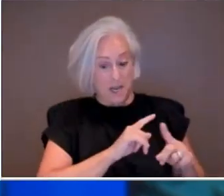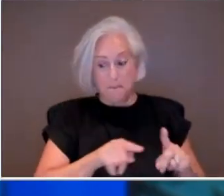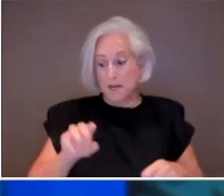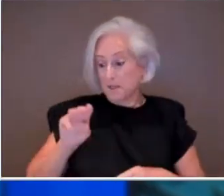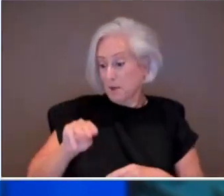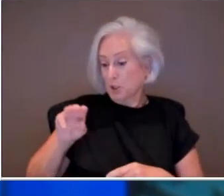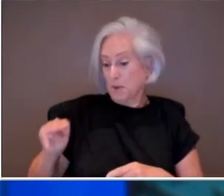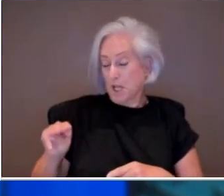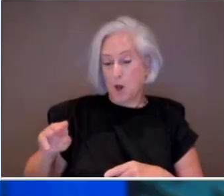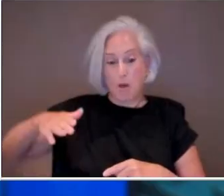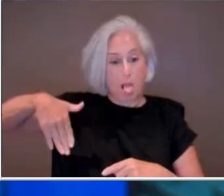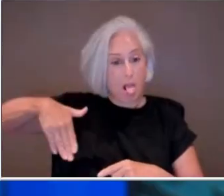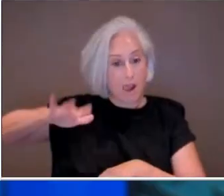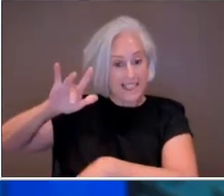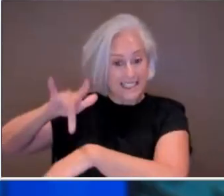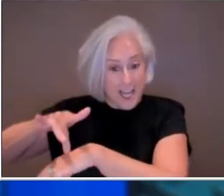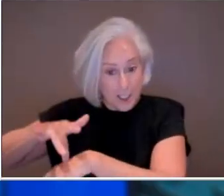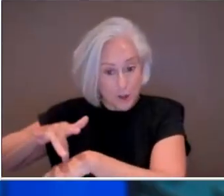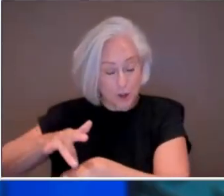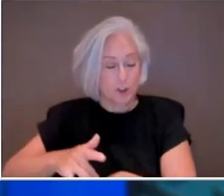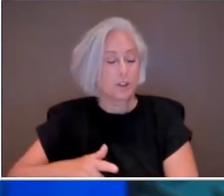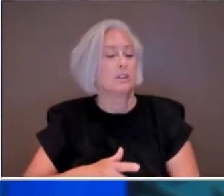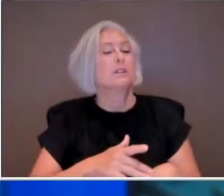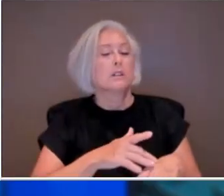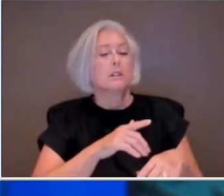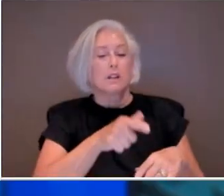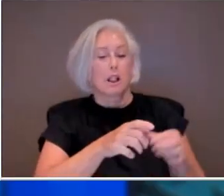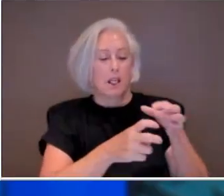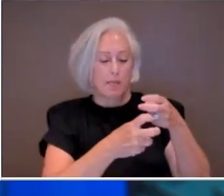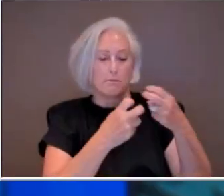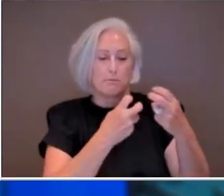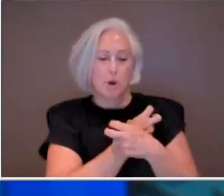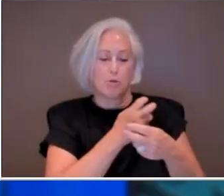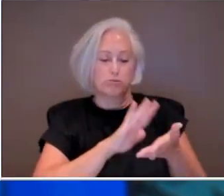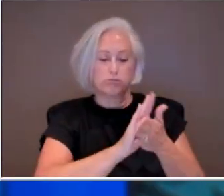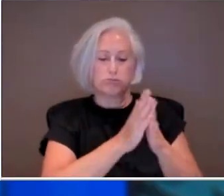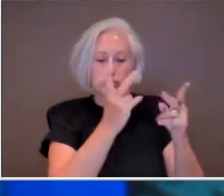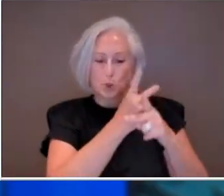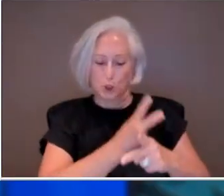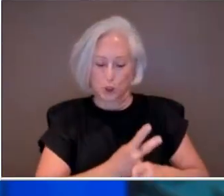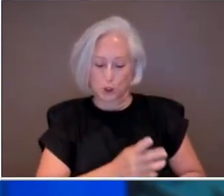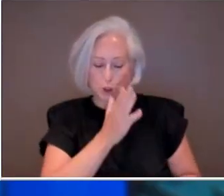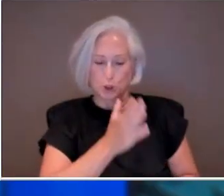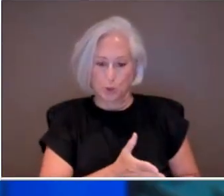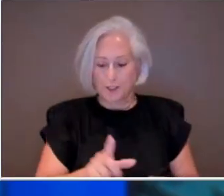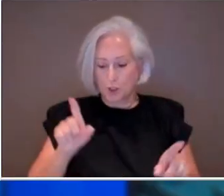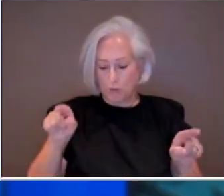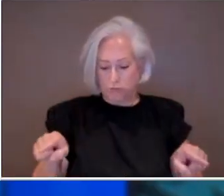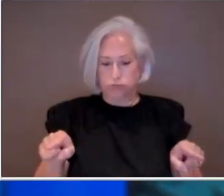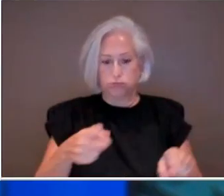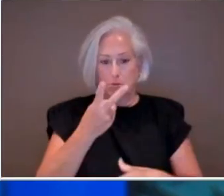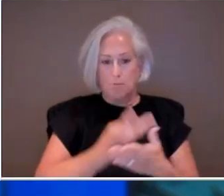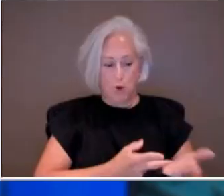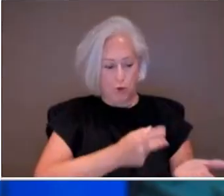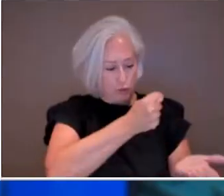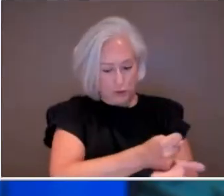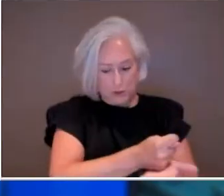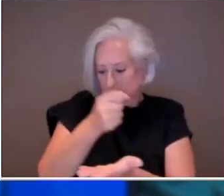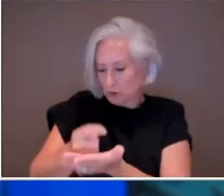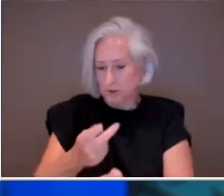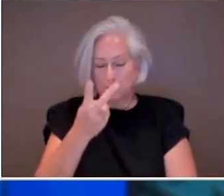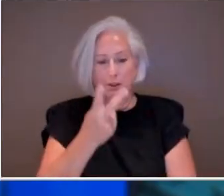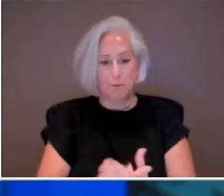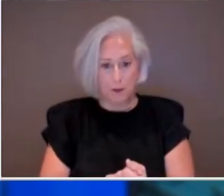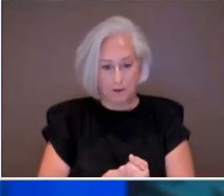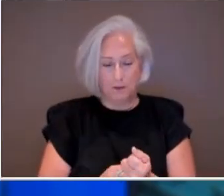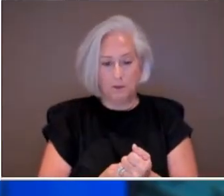in her back, in her other arm, even pelvic area and femur. So it makes a lot of sense is to treat the myeloma so you can kill the cause